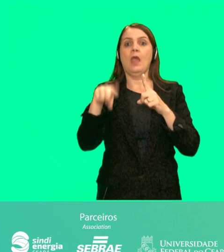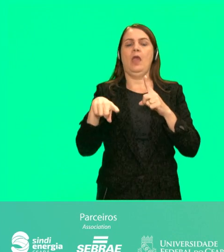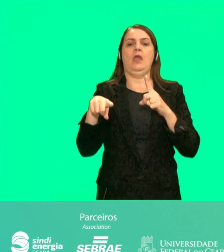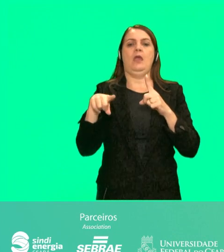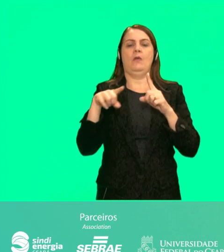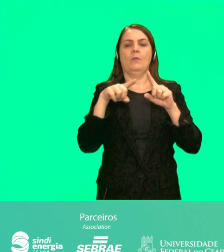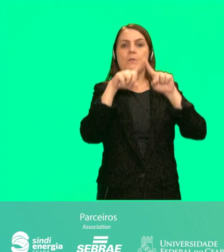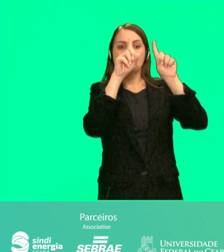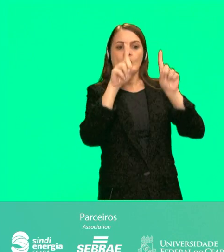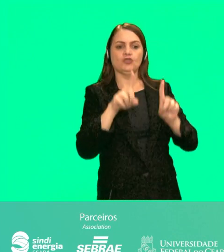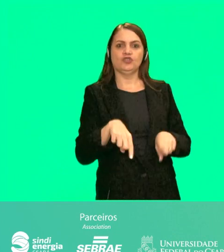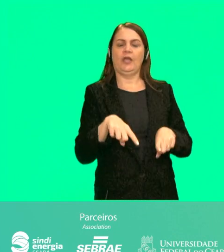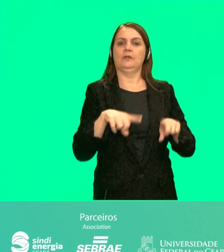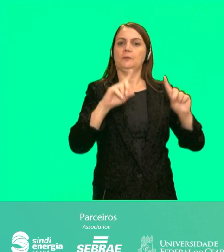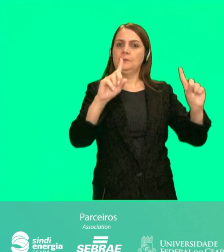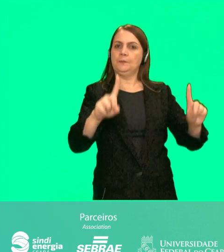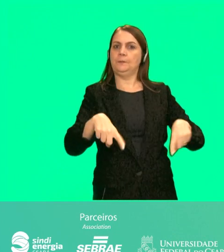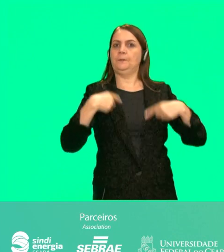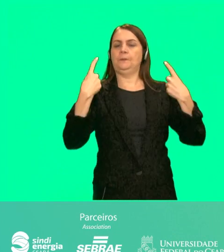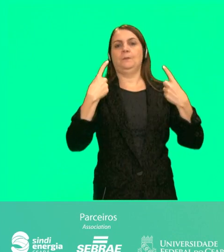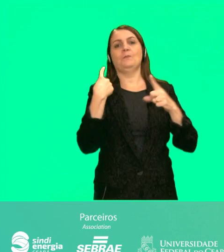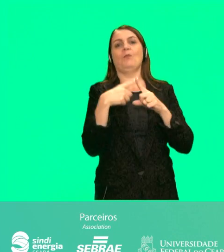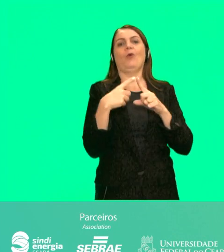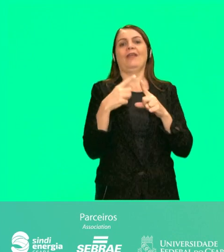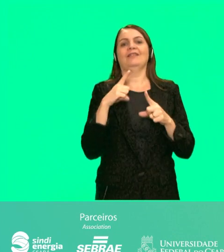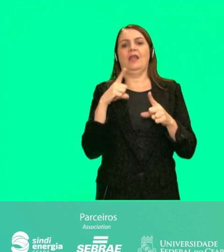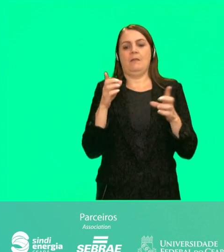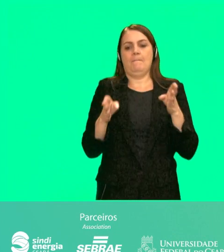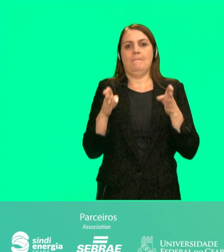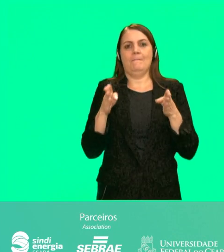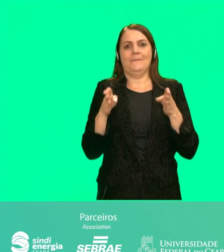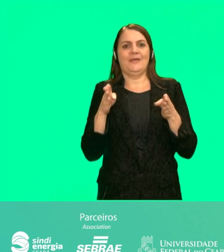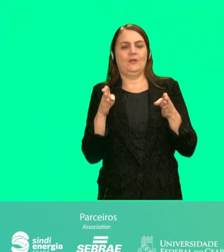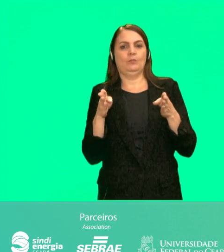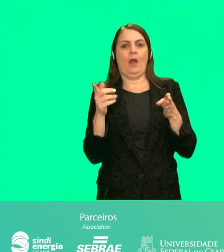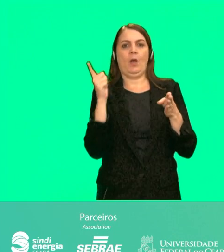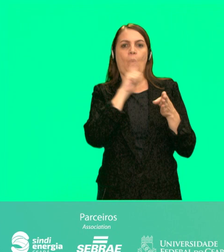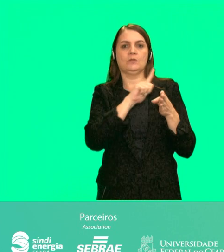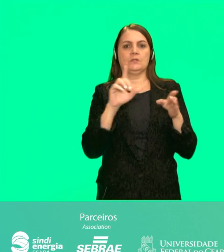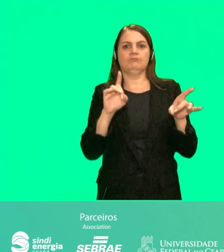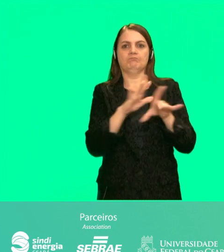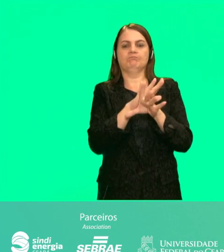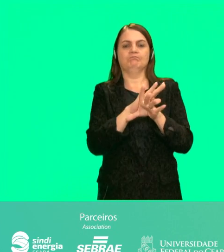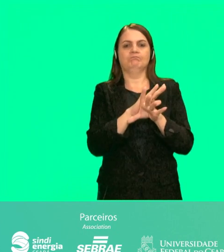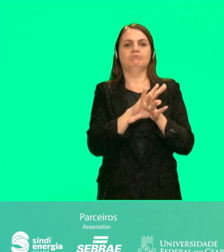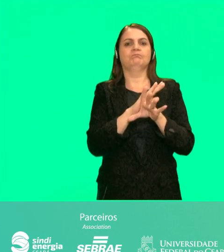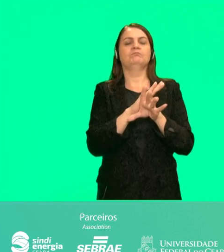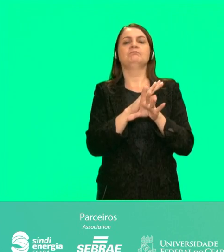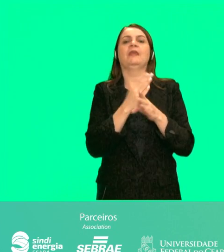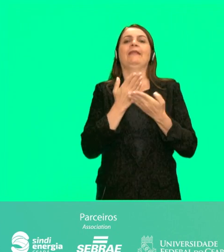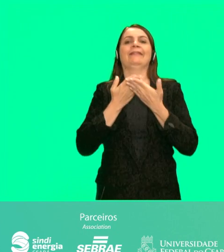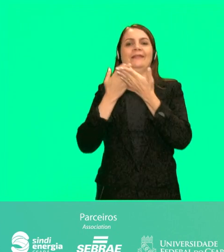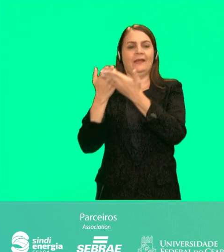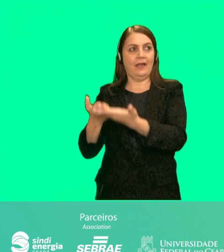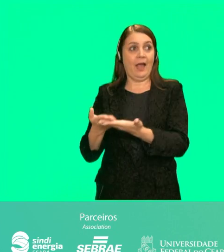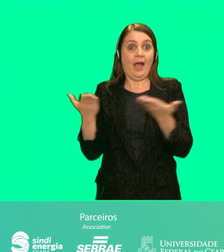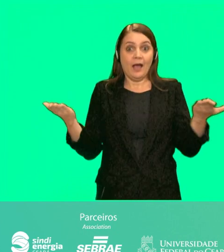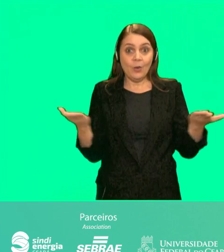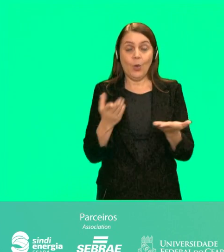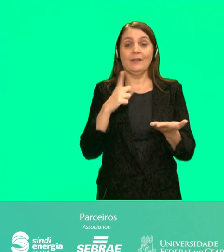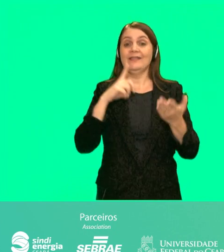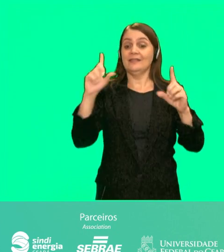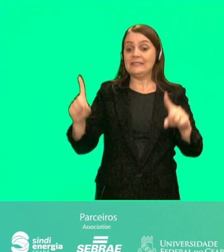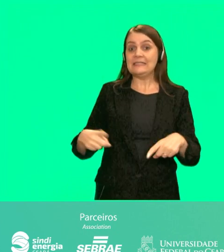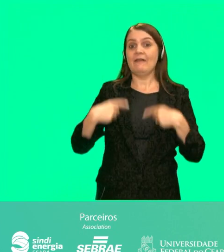challenging project in terms of deadlines, and we celebrated very quickly and ran back to go to work. And now